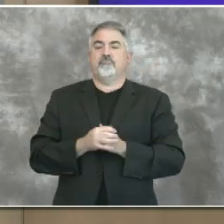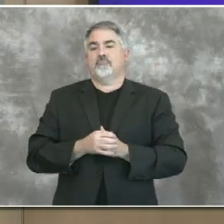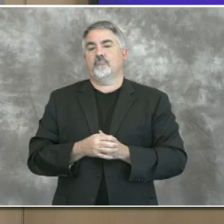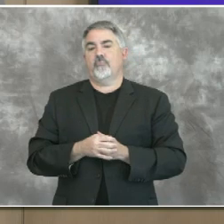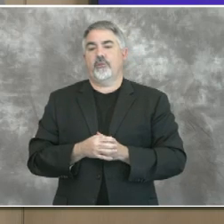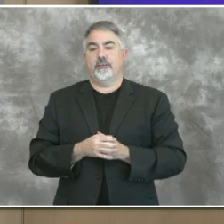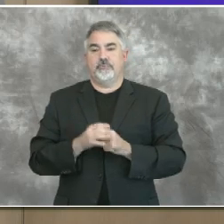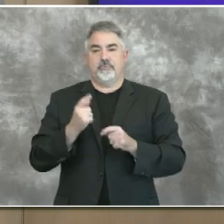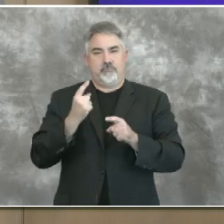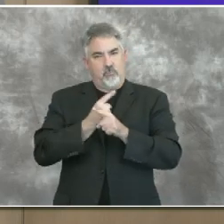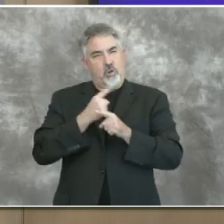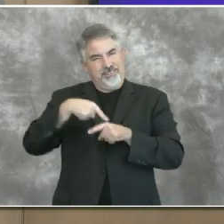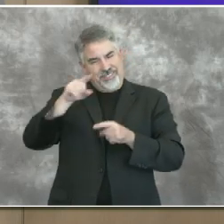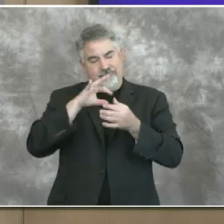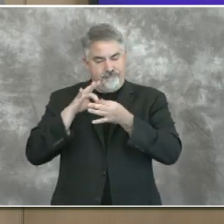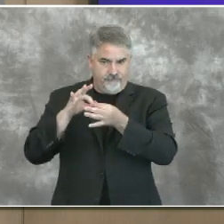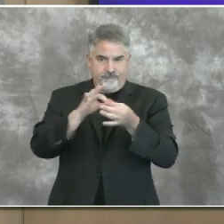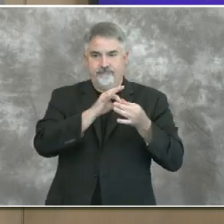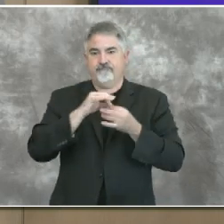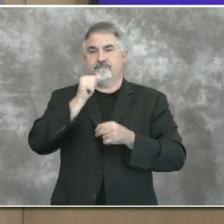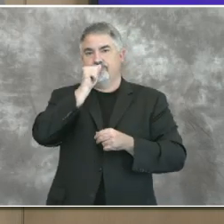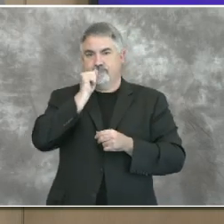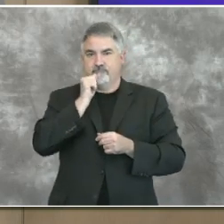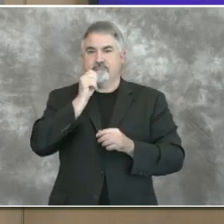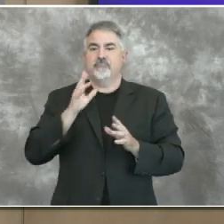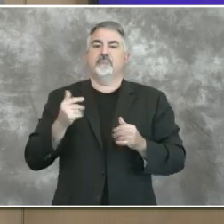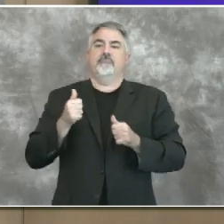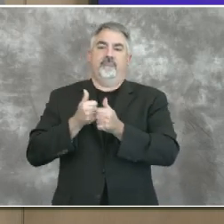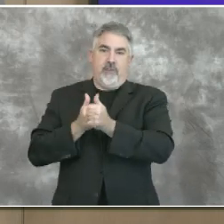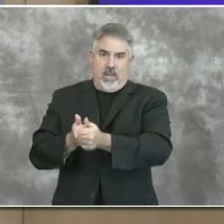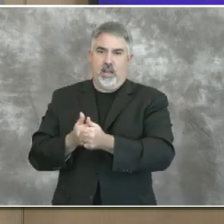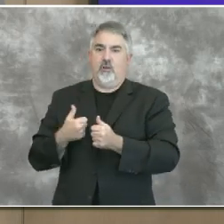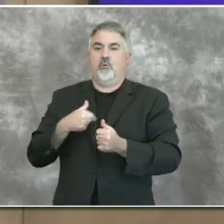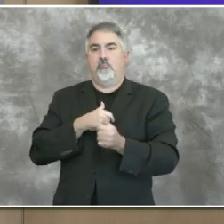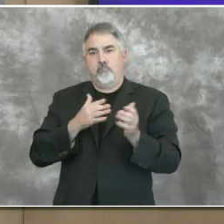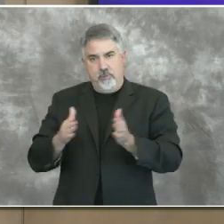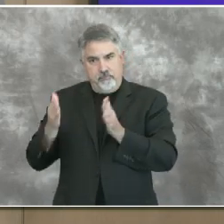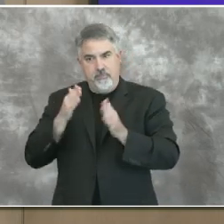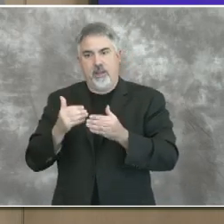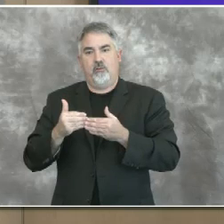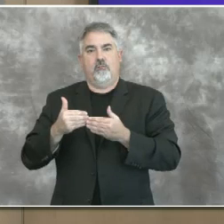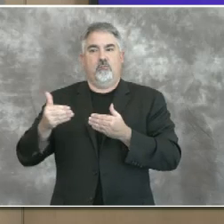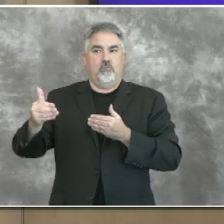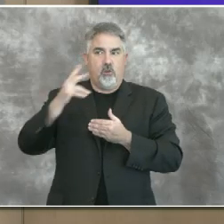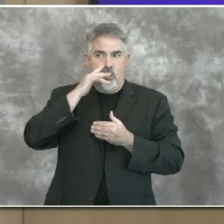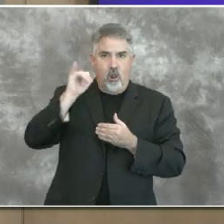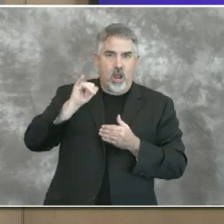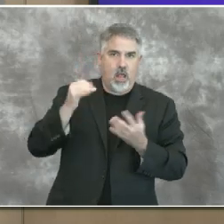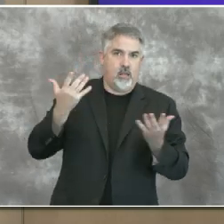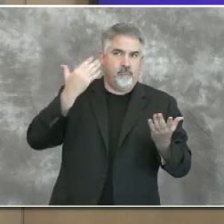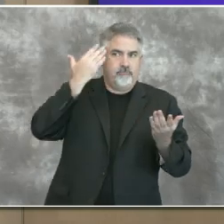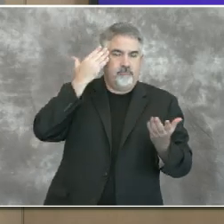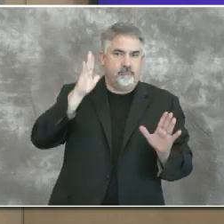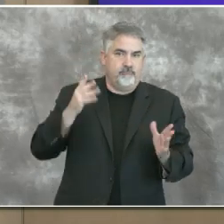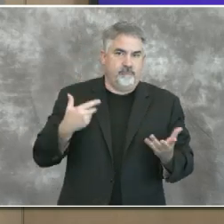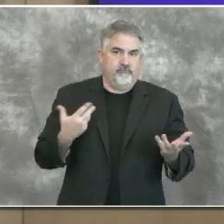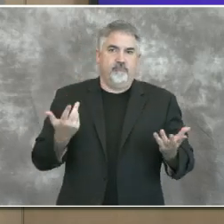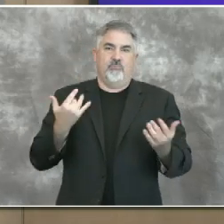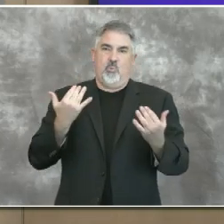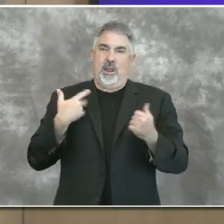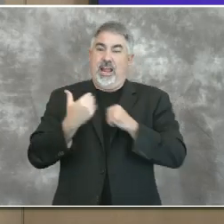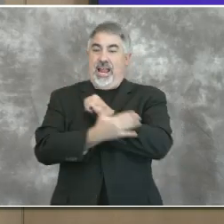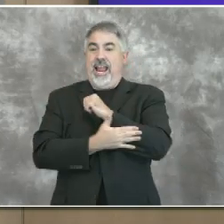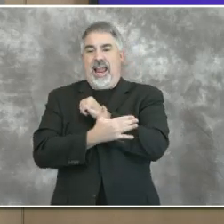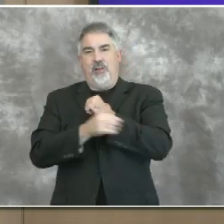and coordination of recovery, but also preparing for what may come in the future, our county is going to continue to increase our focus